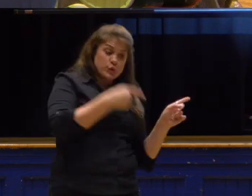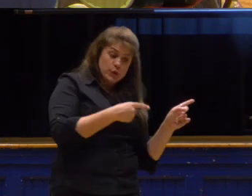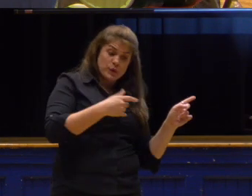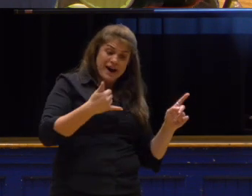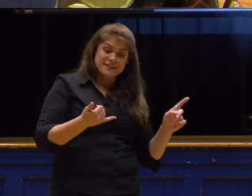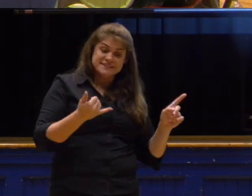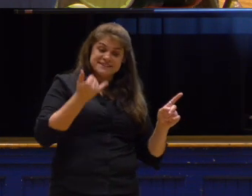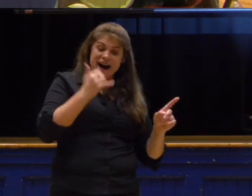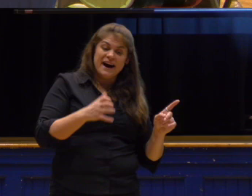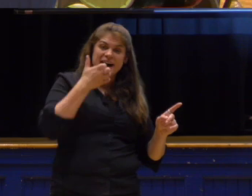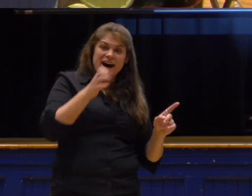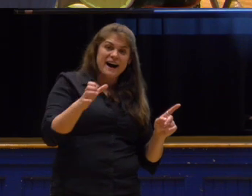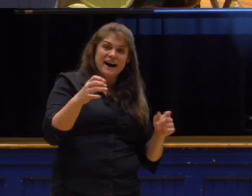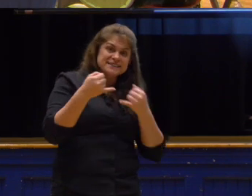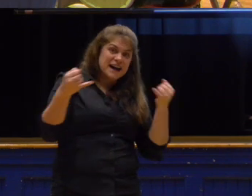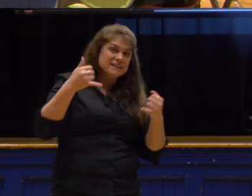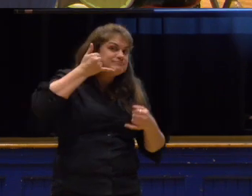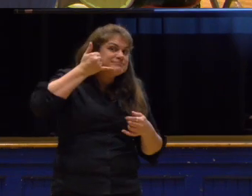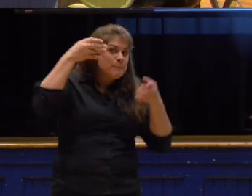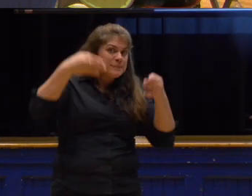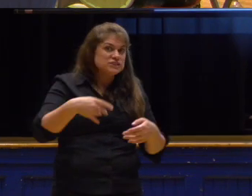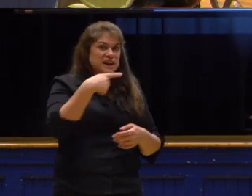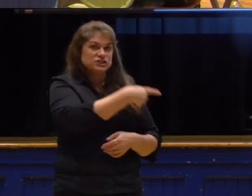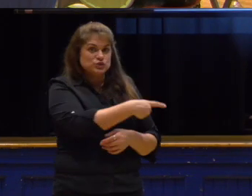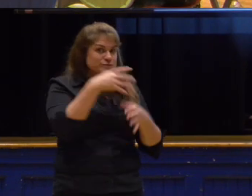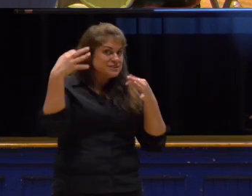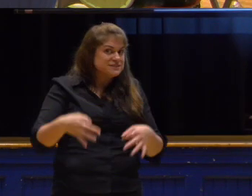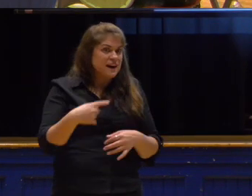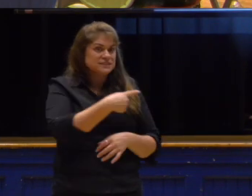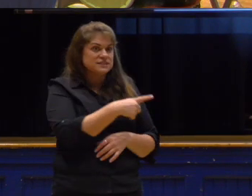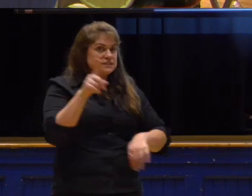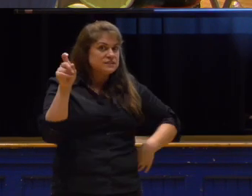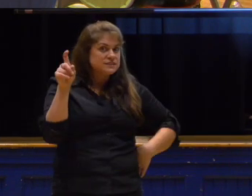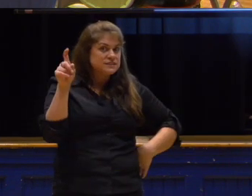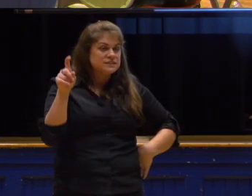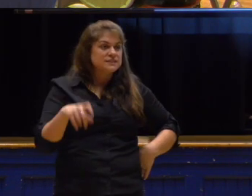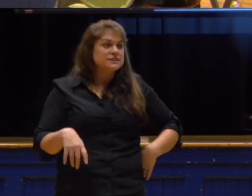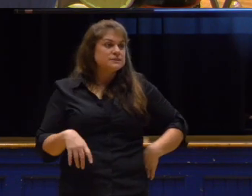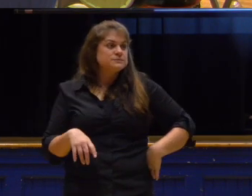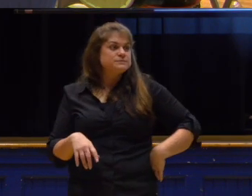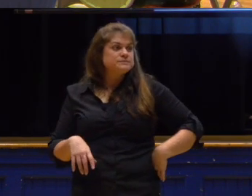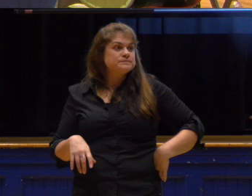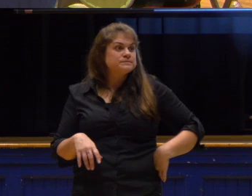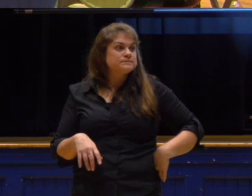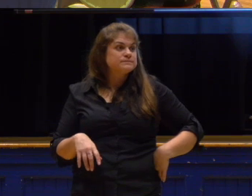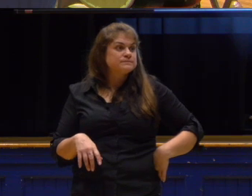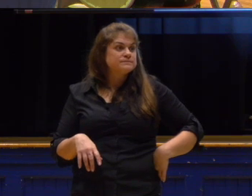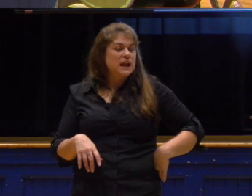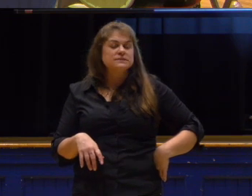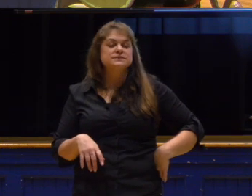being the hotline person, would make that determination, whether it's utility, the contractor, the city? Is that how that's going to work?